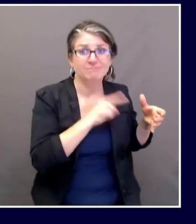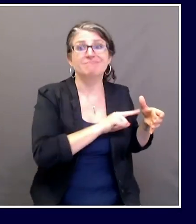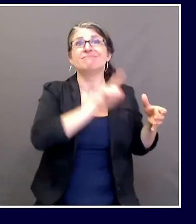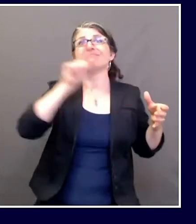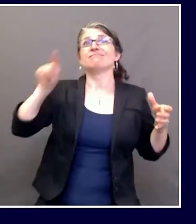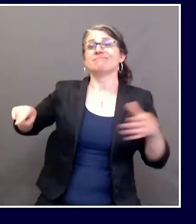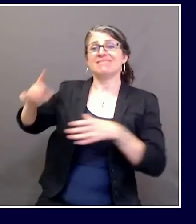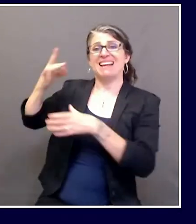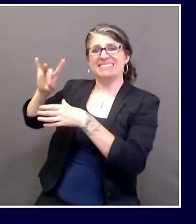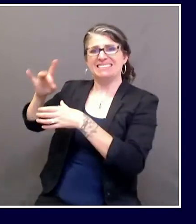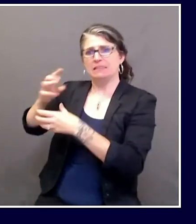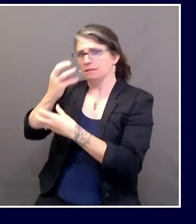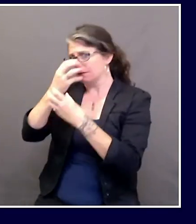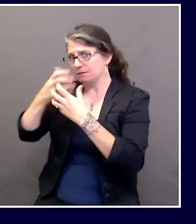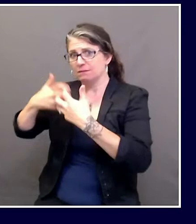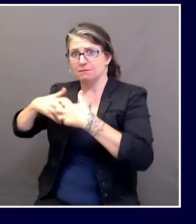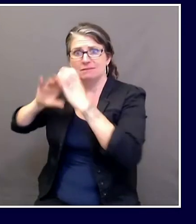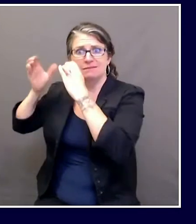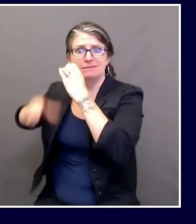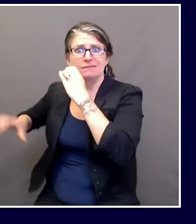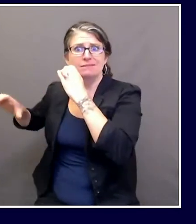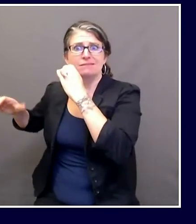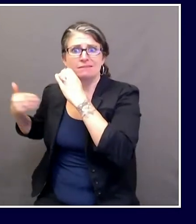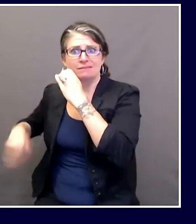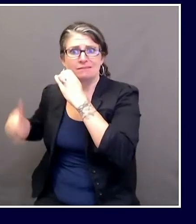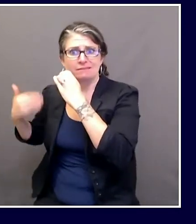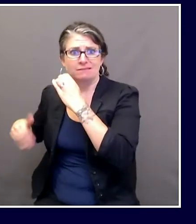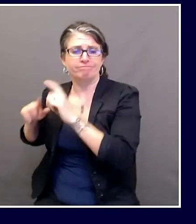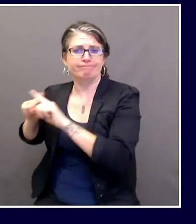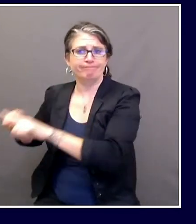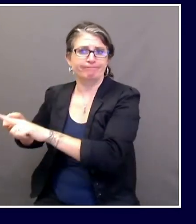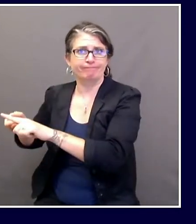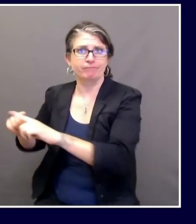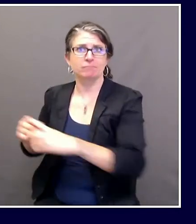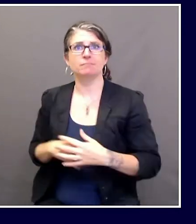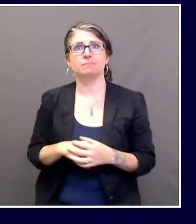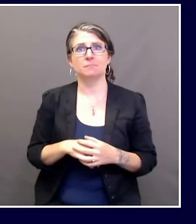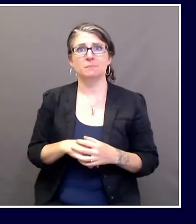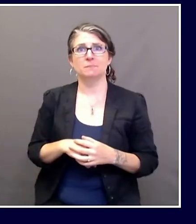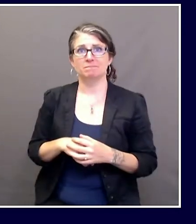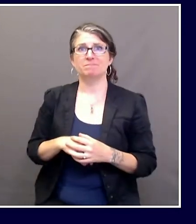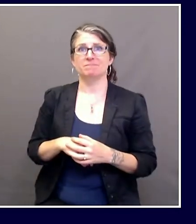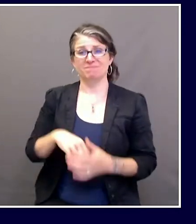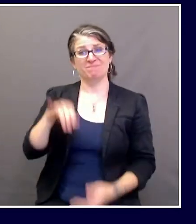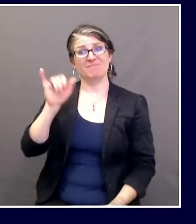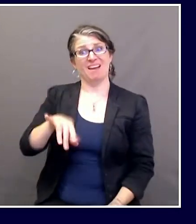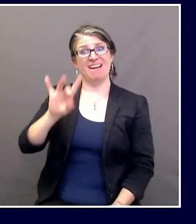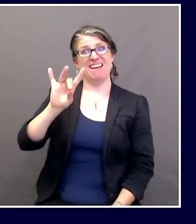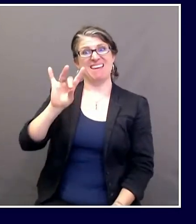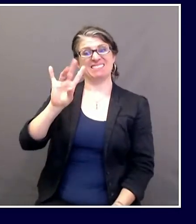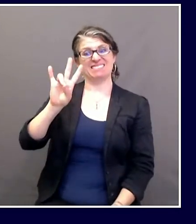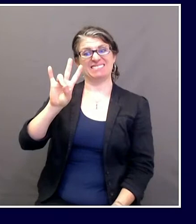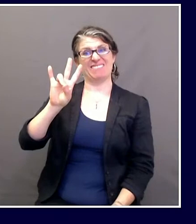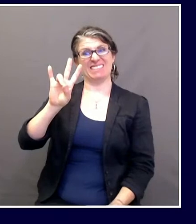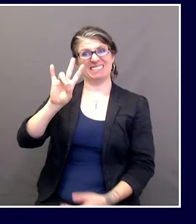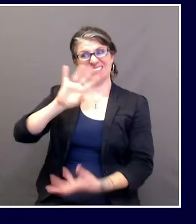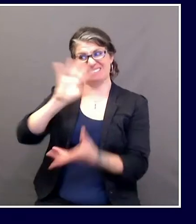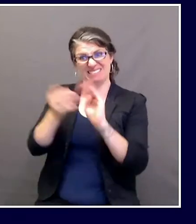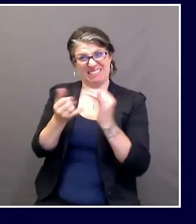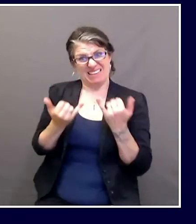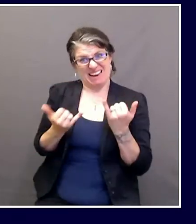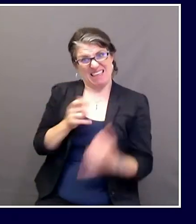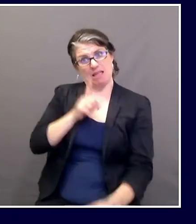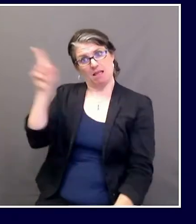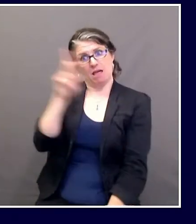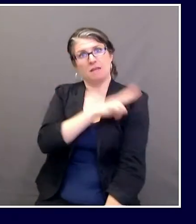ventilator. To put that number in a bit of perspective, 87 is where we stand today. But 1 week ago, just